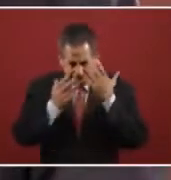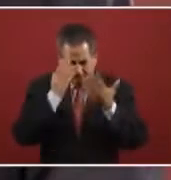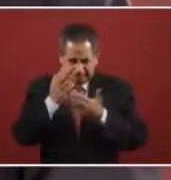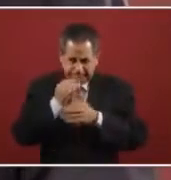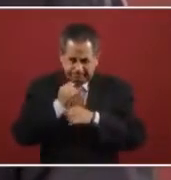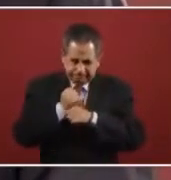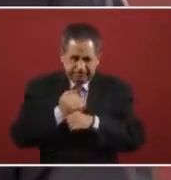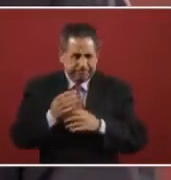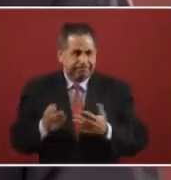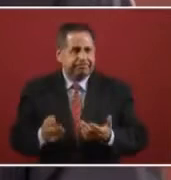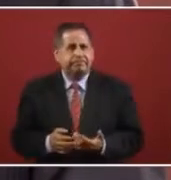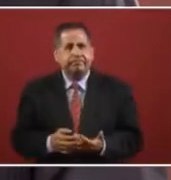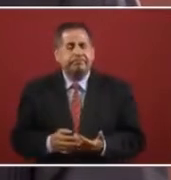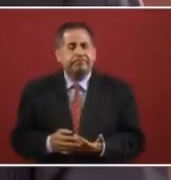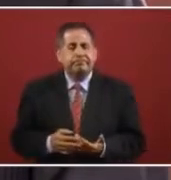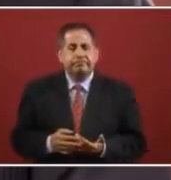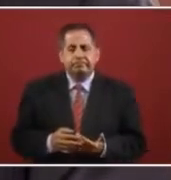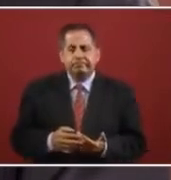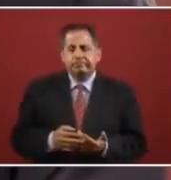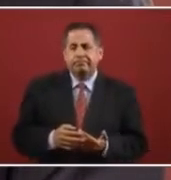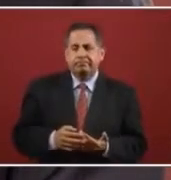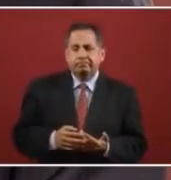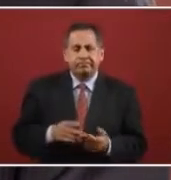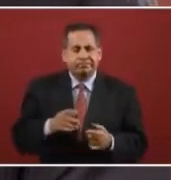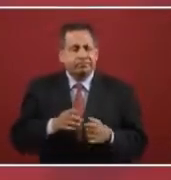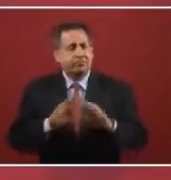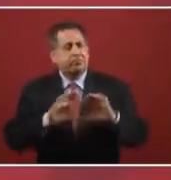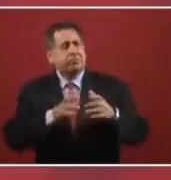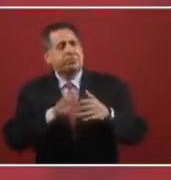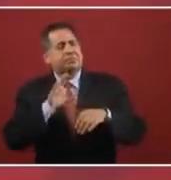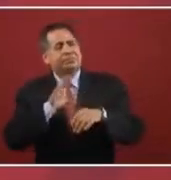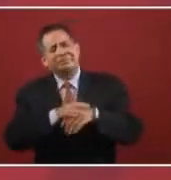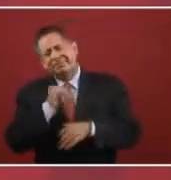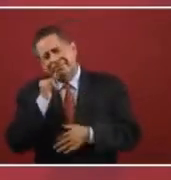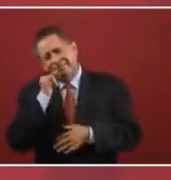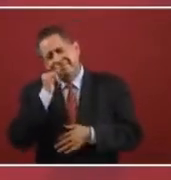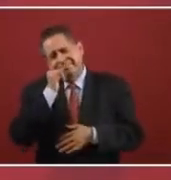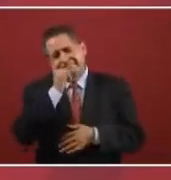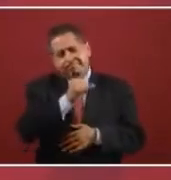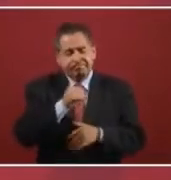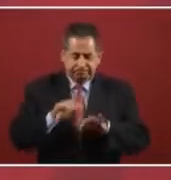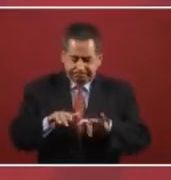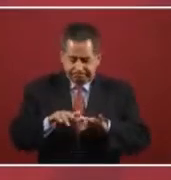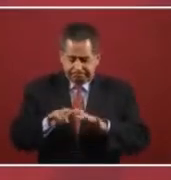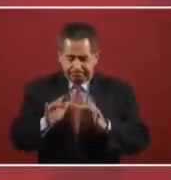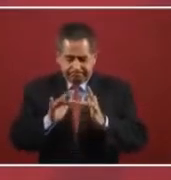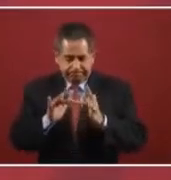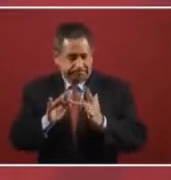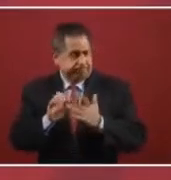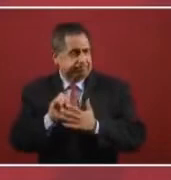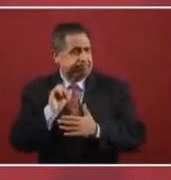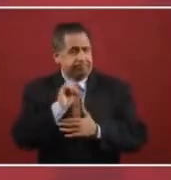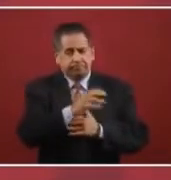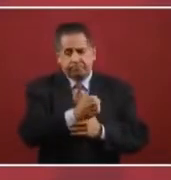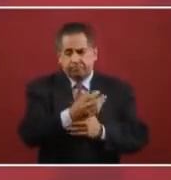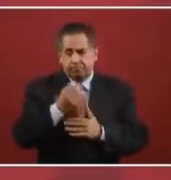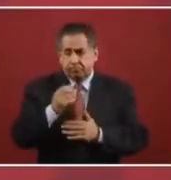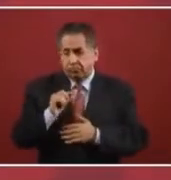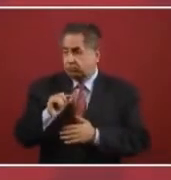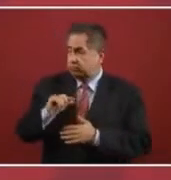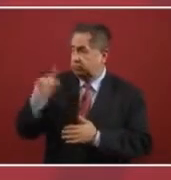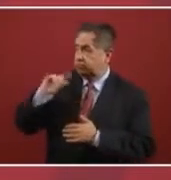The studies, like labs, like in the areas that are very far, to when they're in